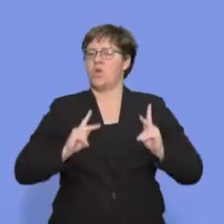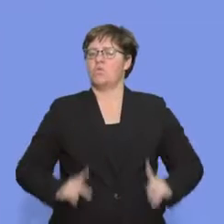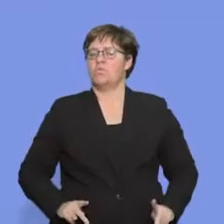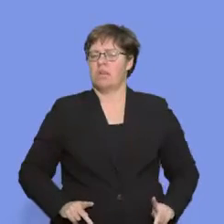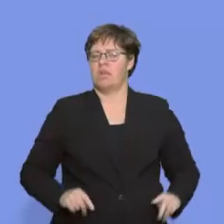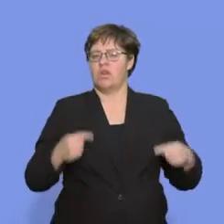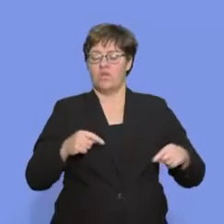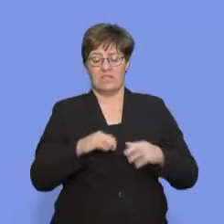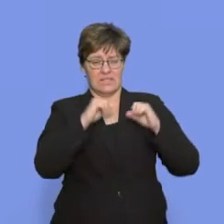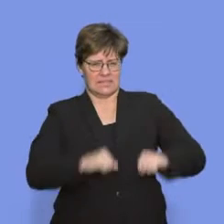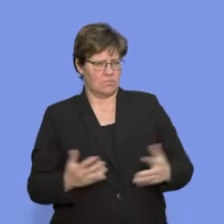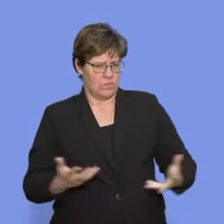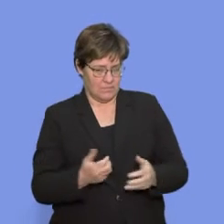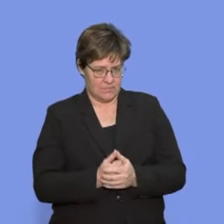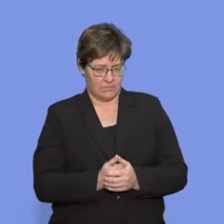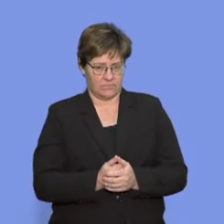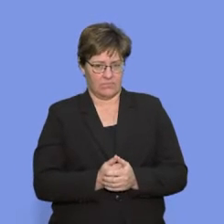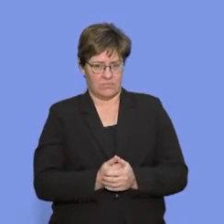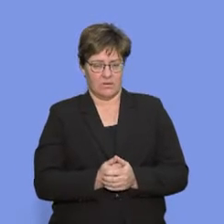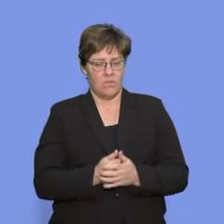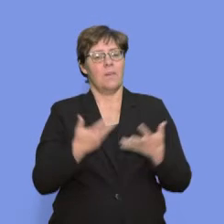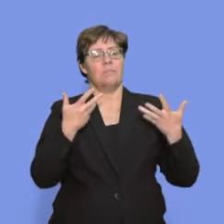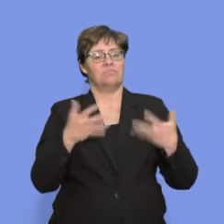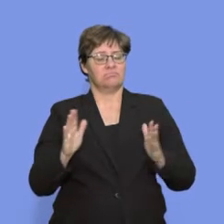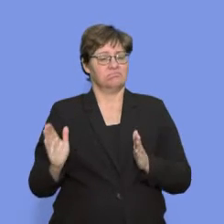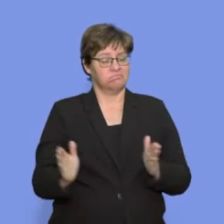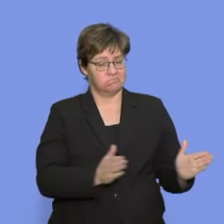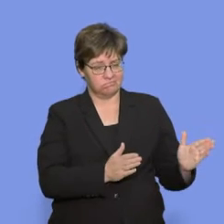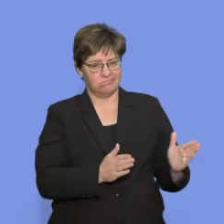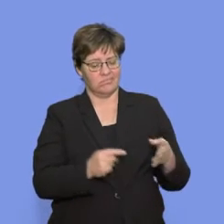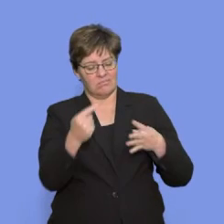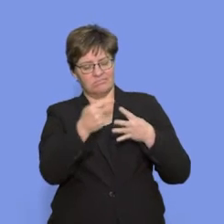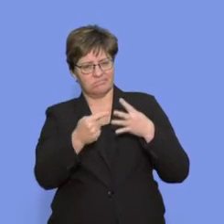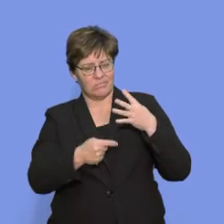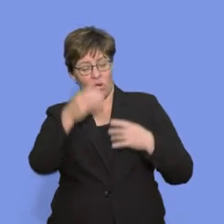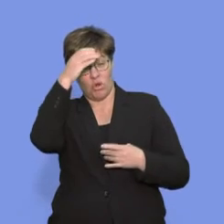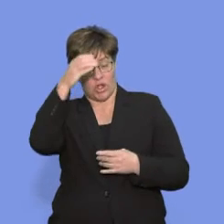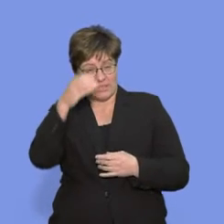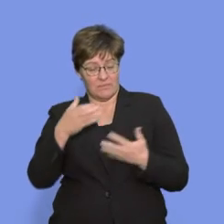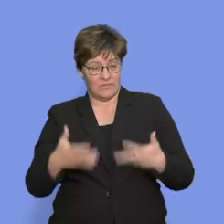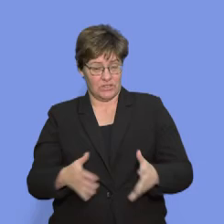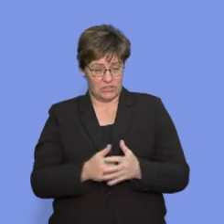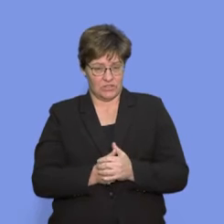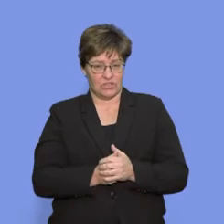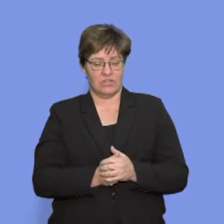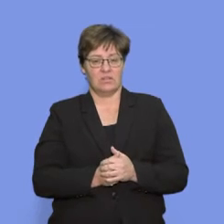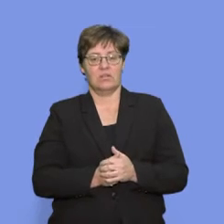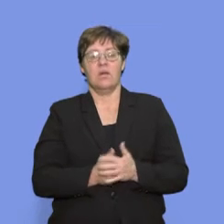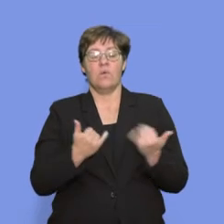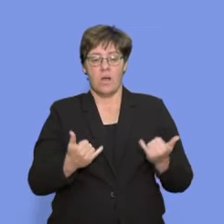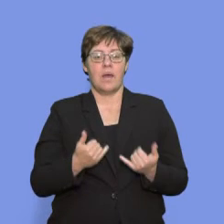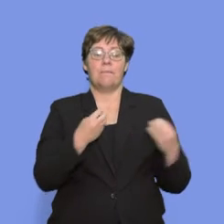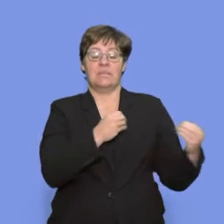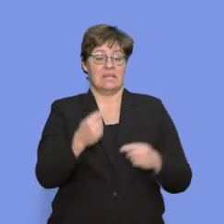first. So like I said, we are busy now. We have done all of these concepts here, right? We are busy with the